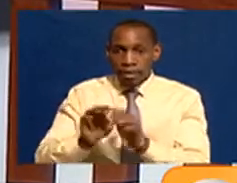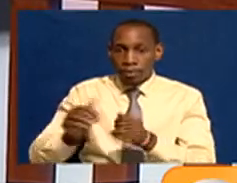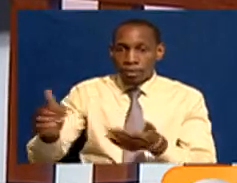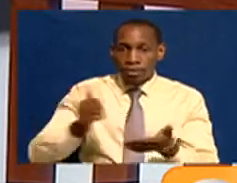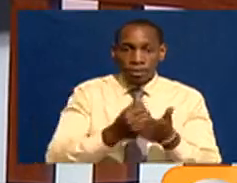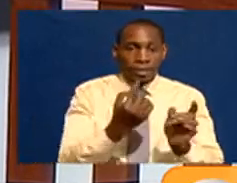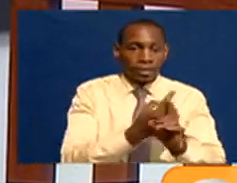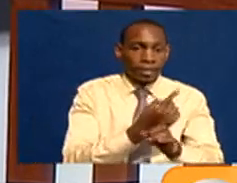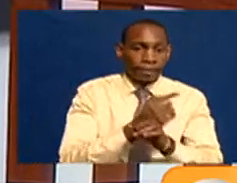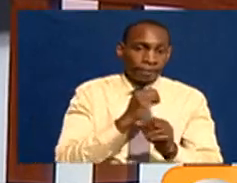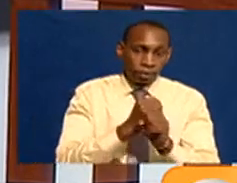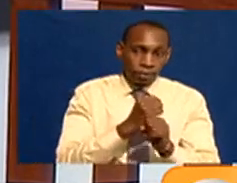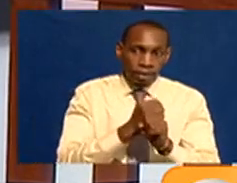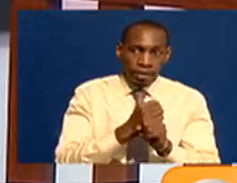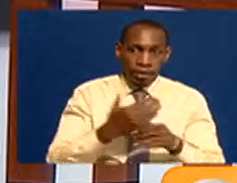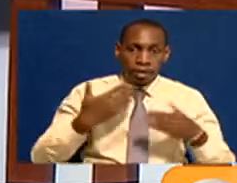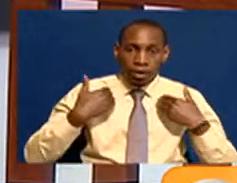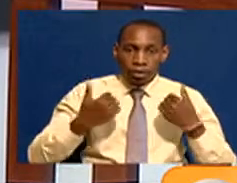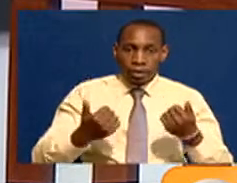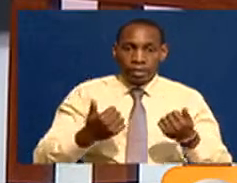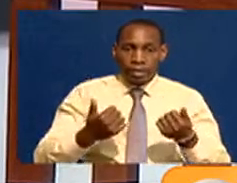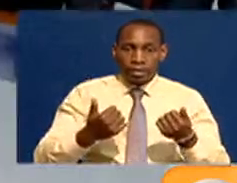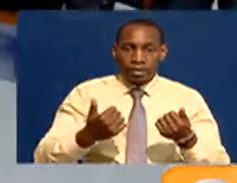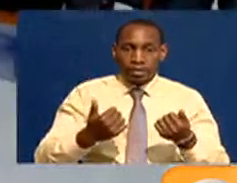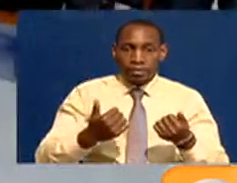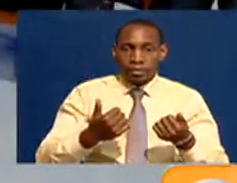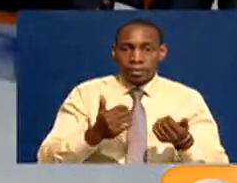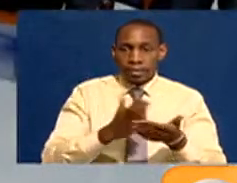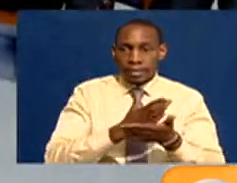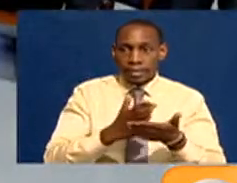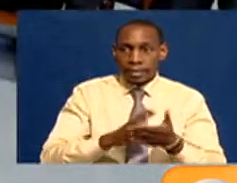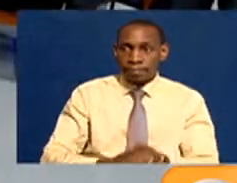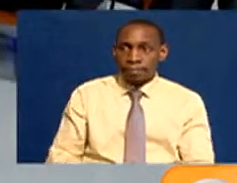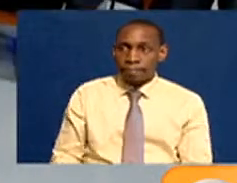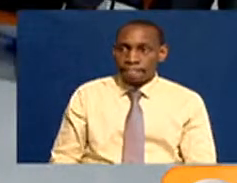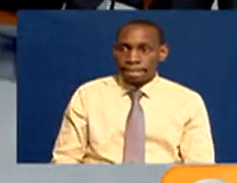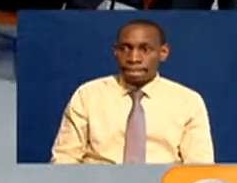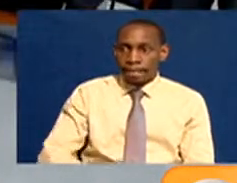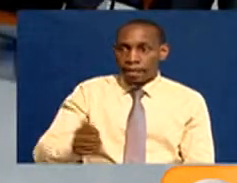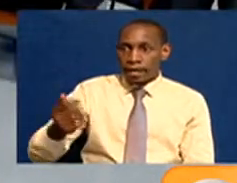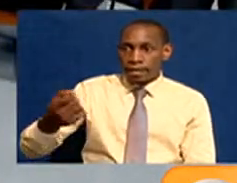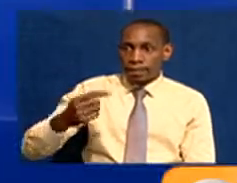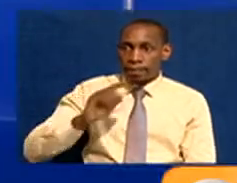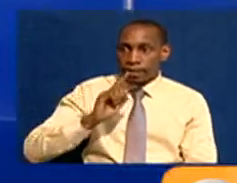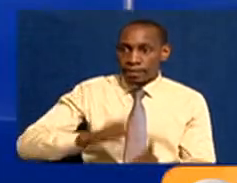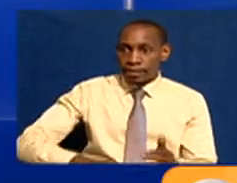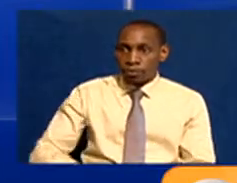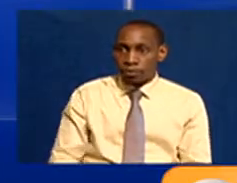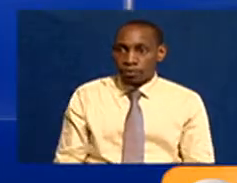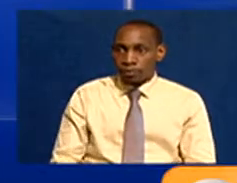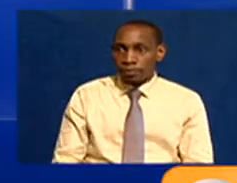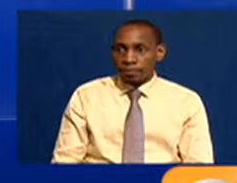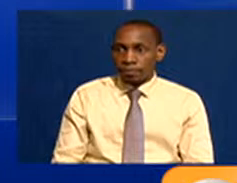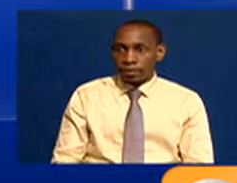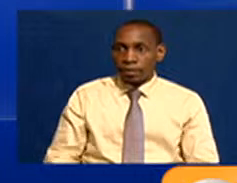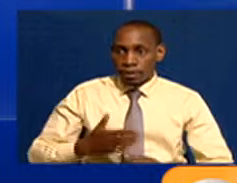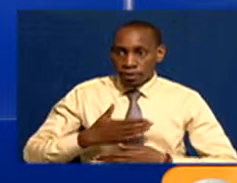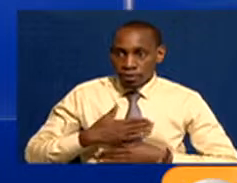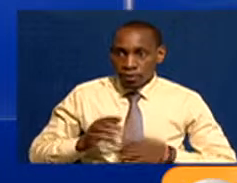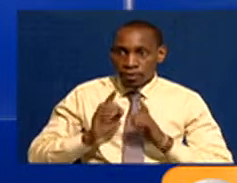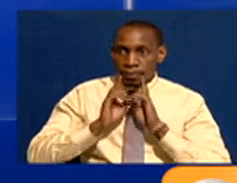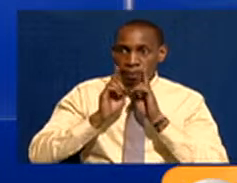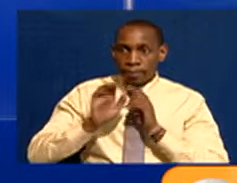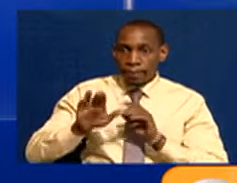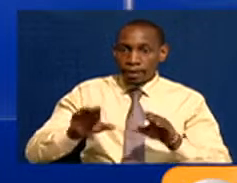other functions within the health setup? Okay. Yeah. Very good. Russell Ouko says, Honorable Murkomen, will